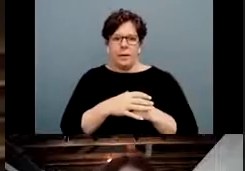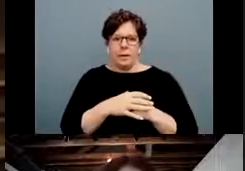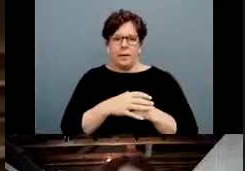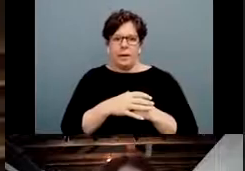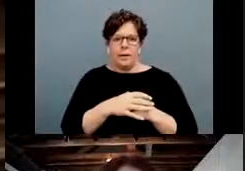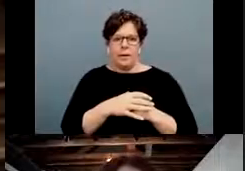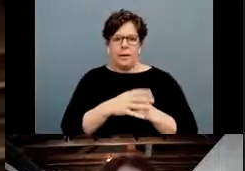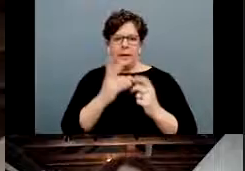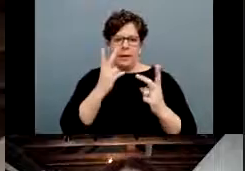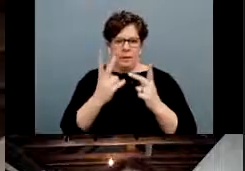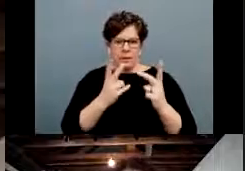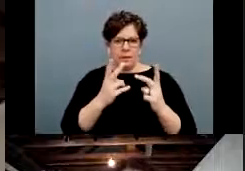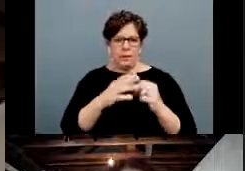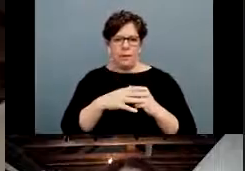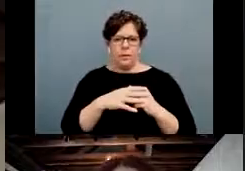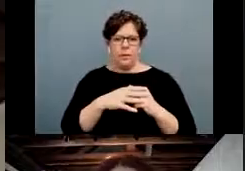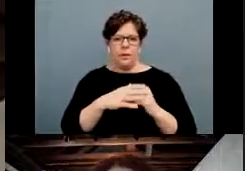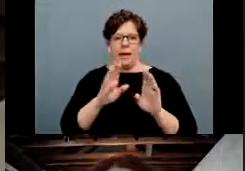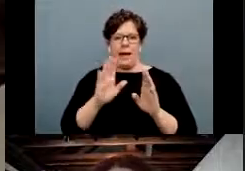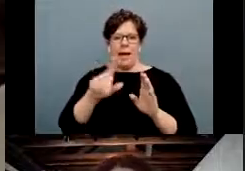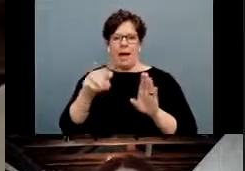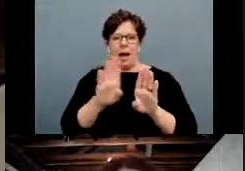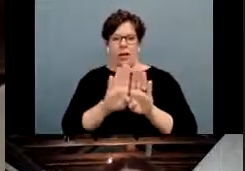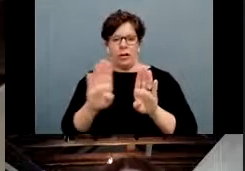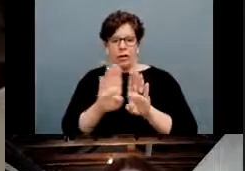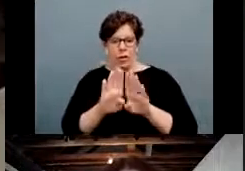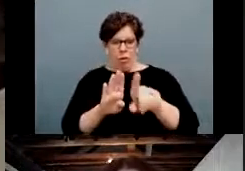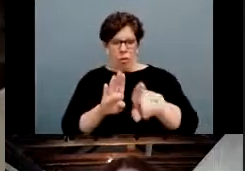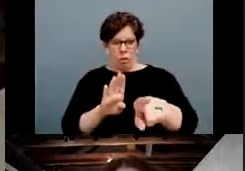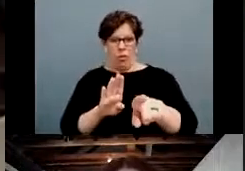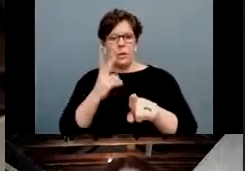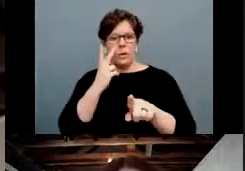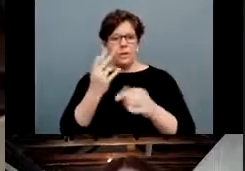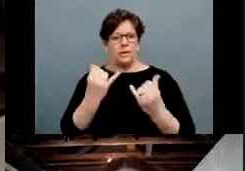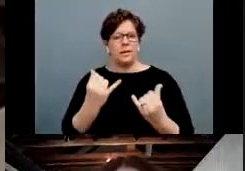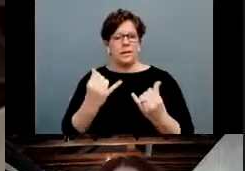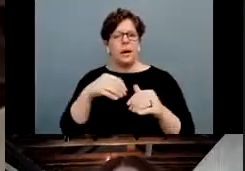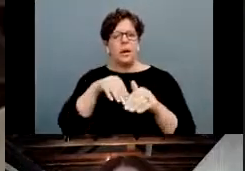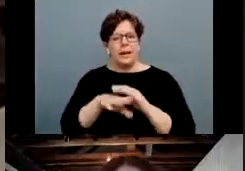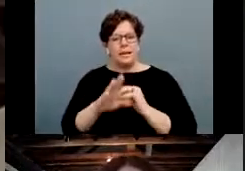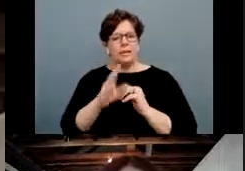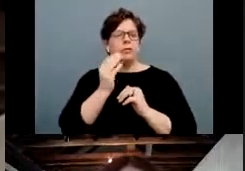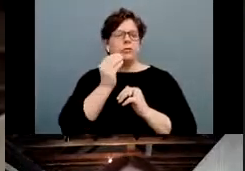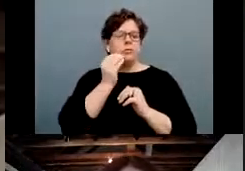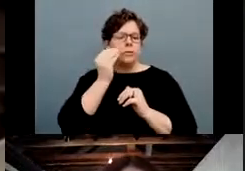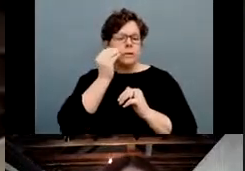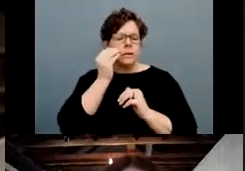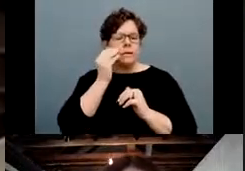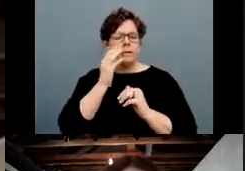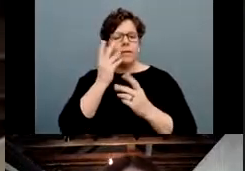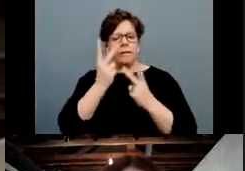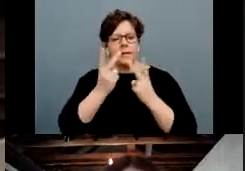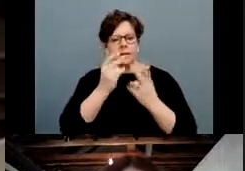visible here, and this pocket door that we're looking at is actually the entrance into the residency studio space.